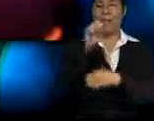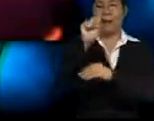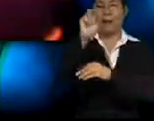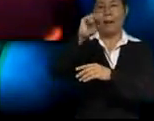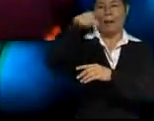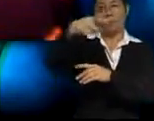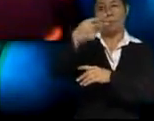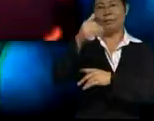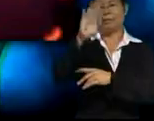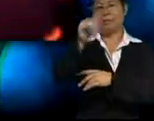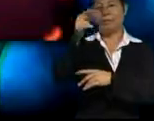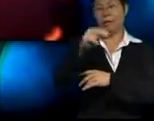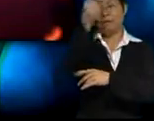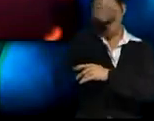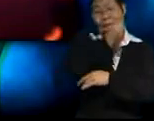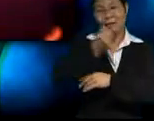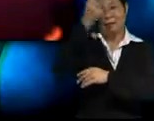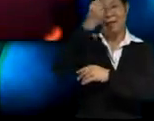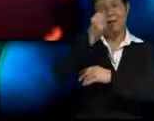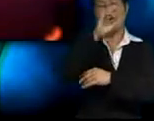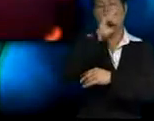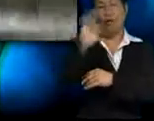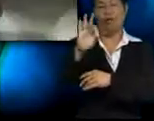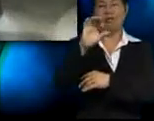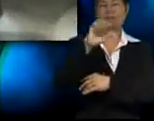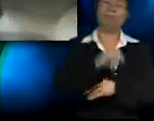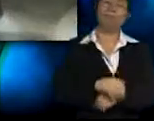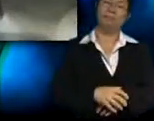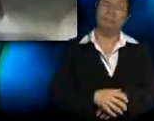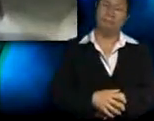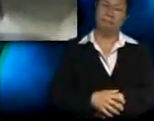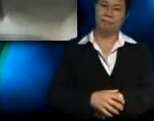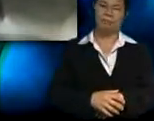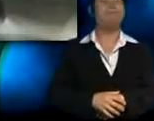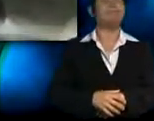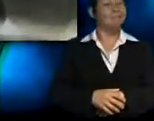Amphibians. Characteristics of amphibians.